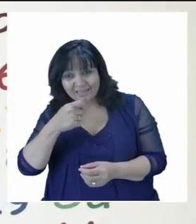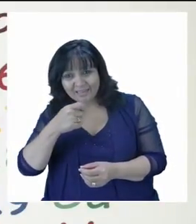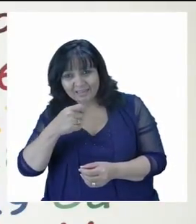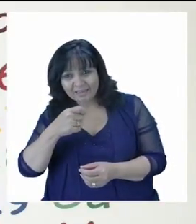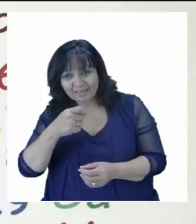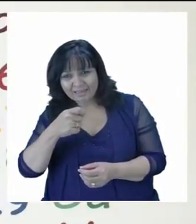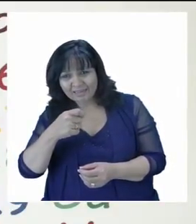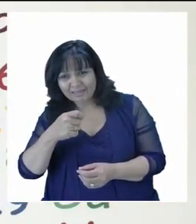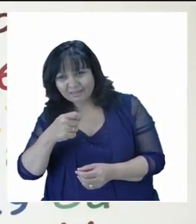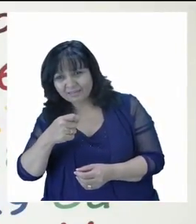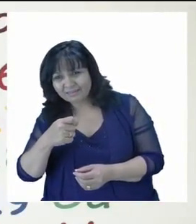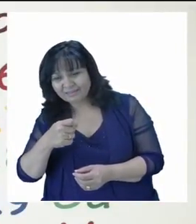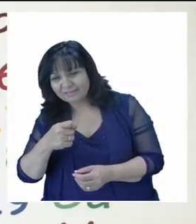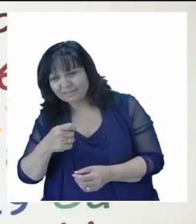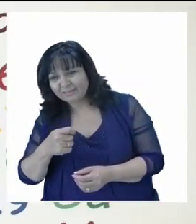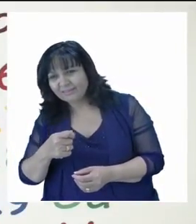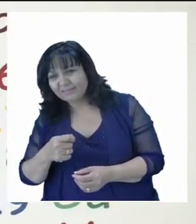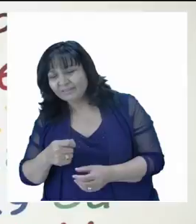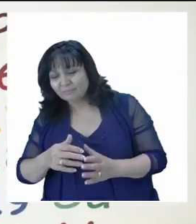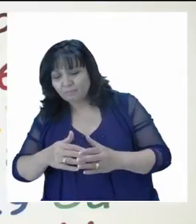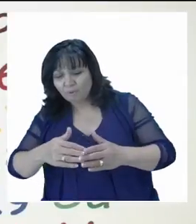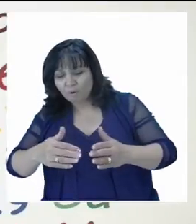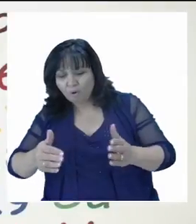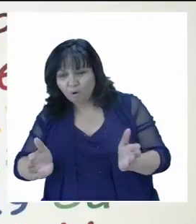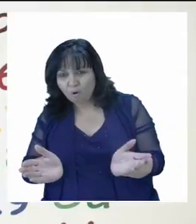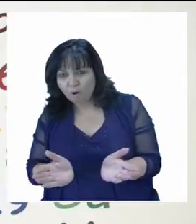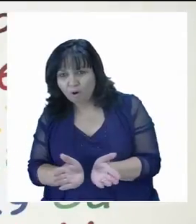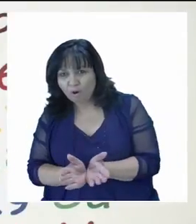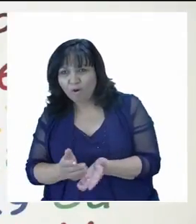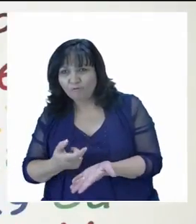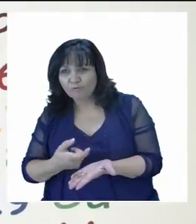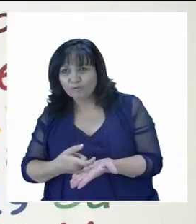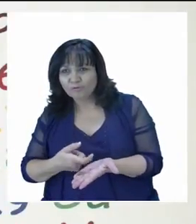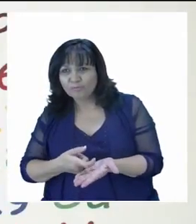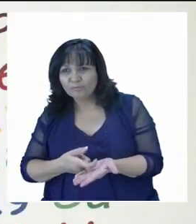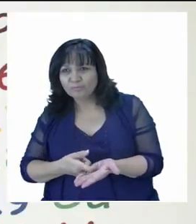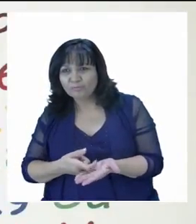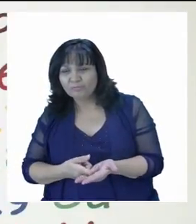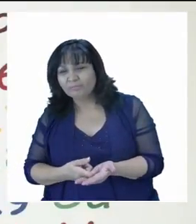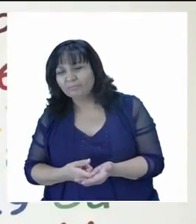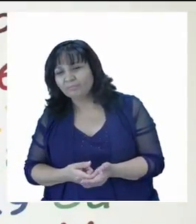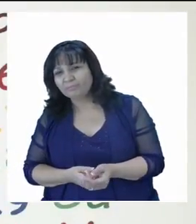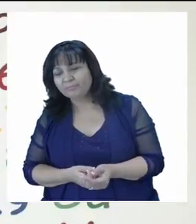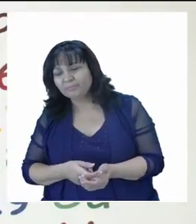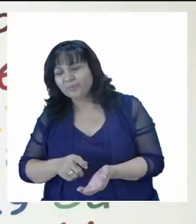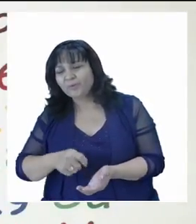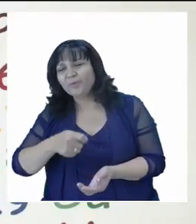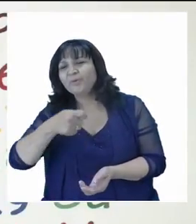bowl of soup. Let's go. Dip and